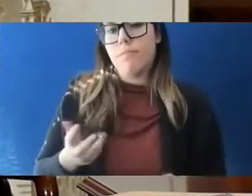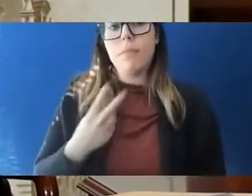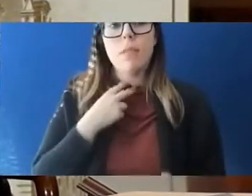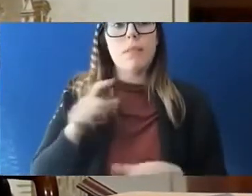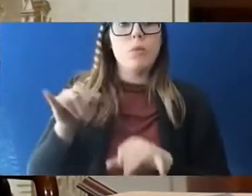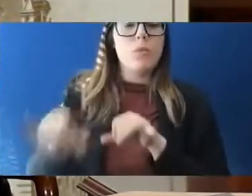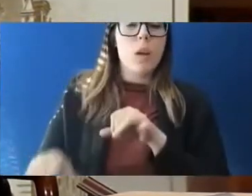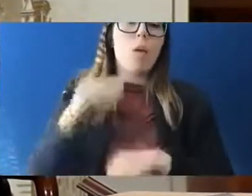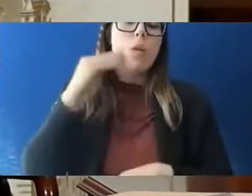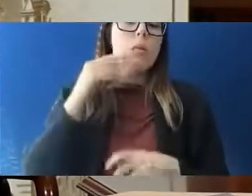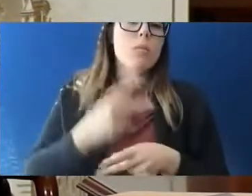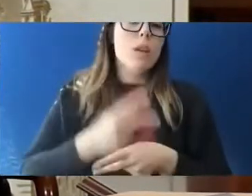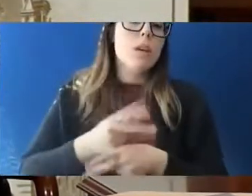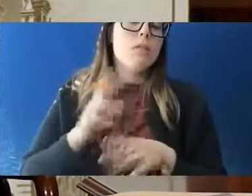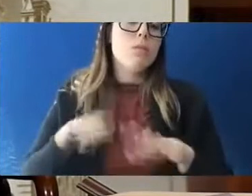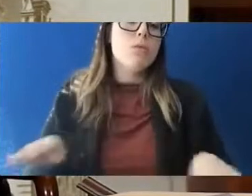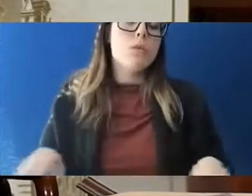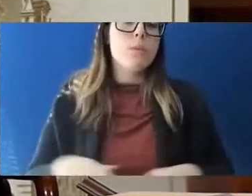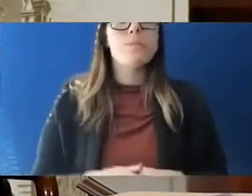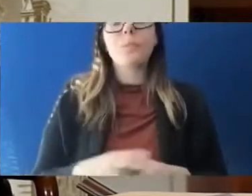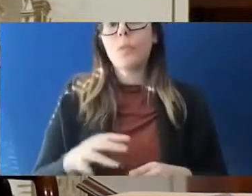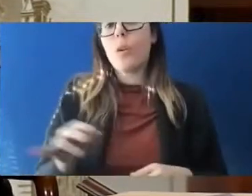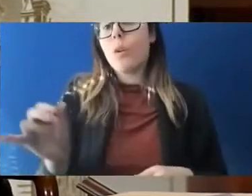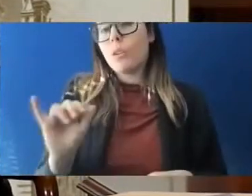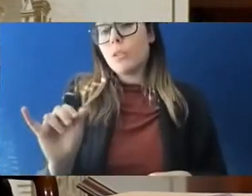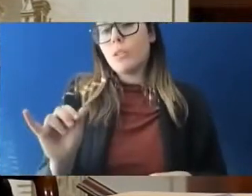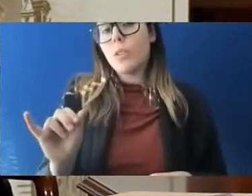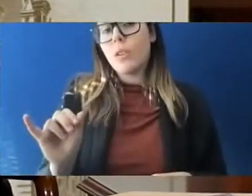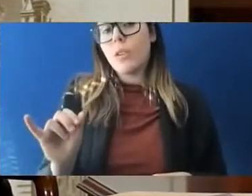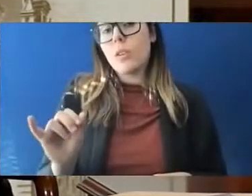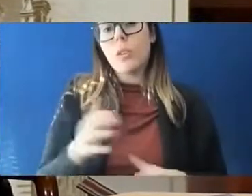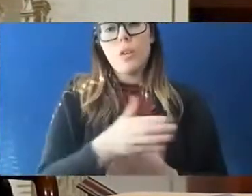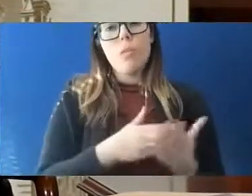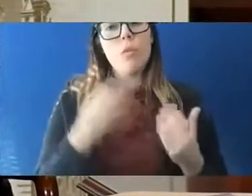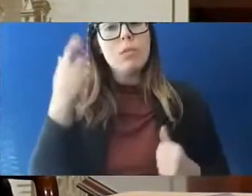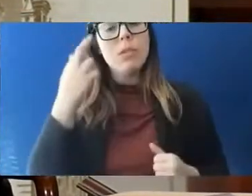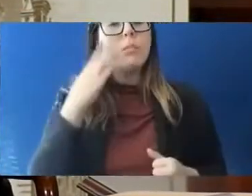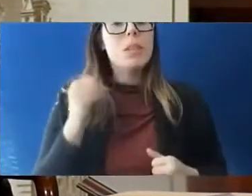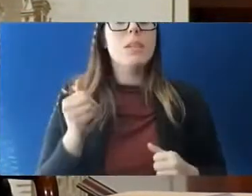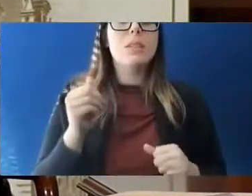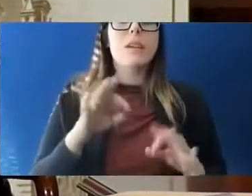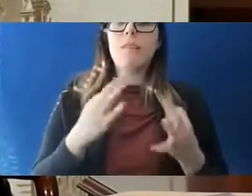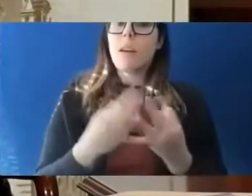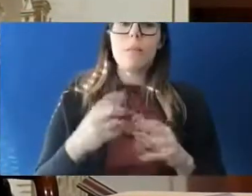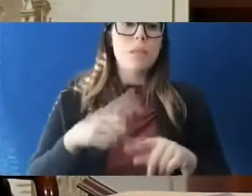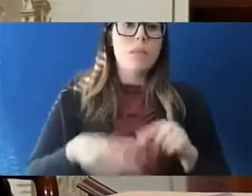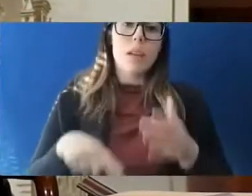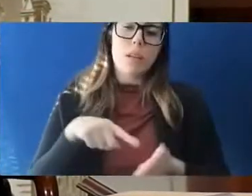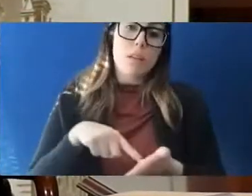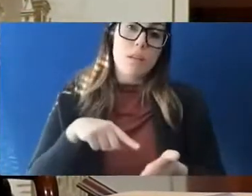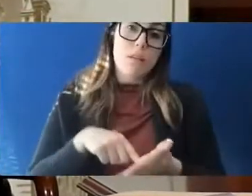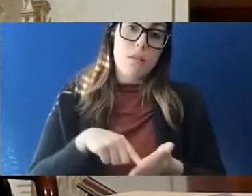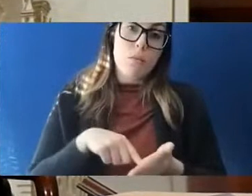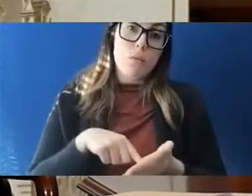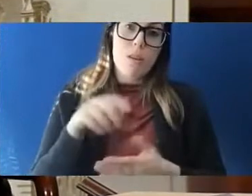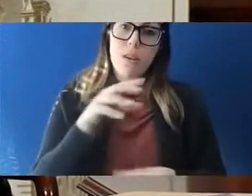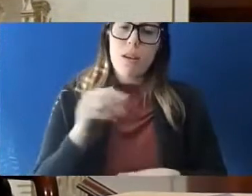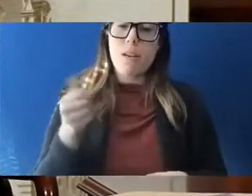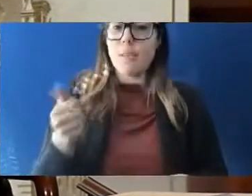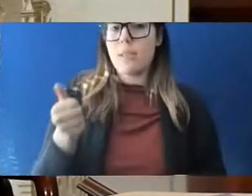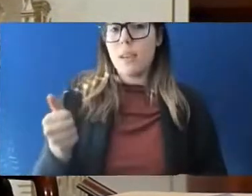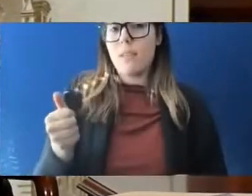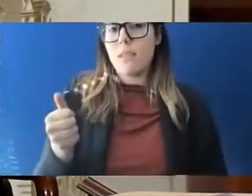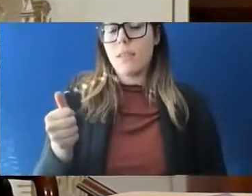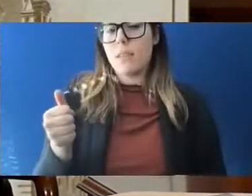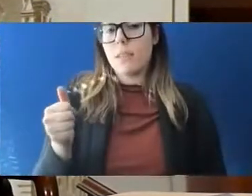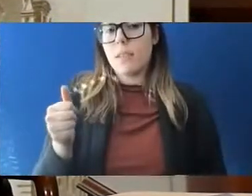in addition, it's in part because families simply can't afford that. It's an occupation that